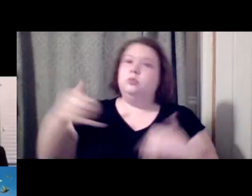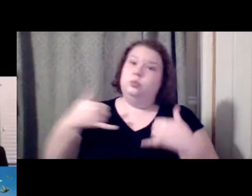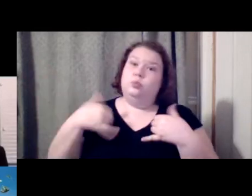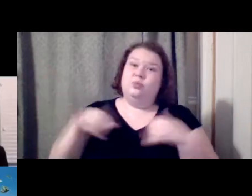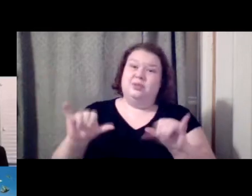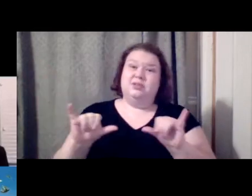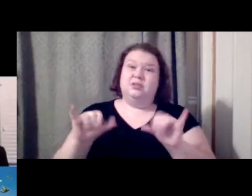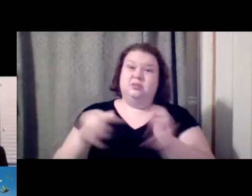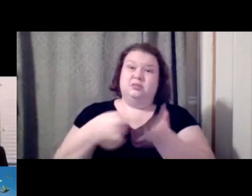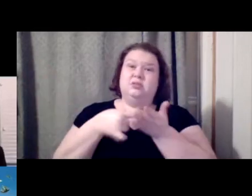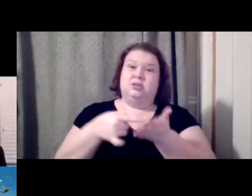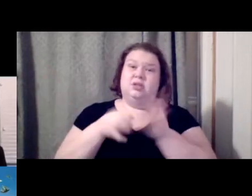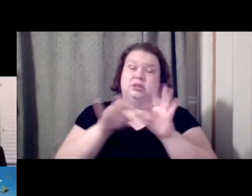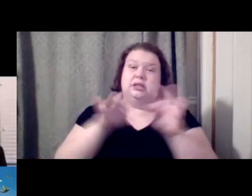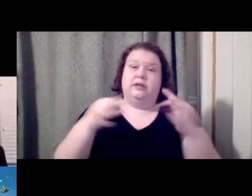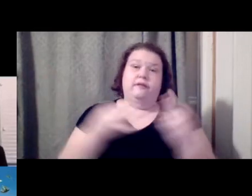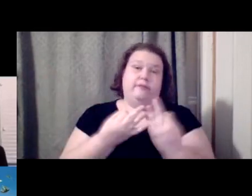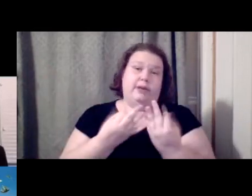I